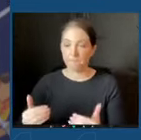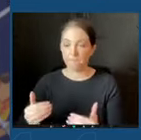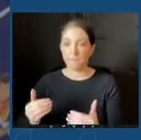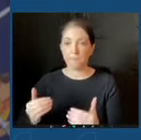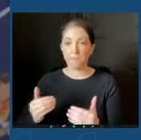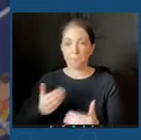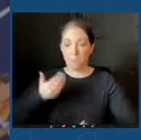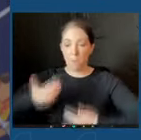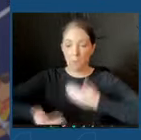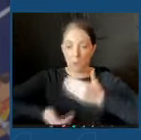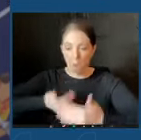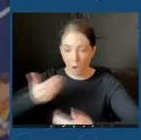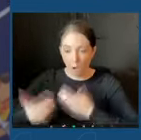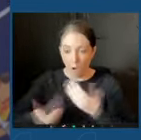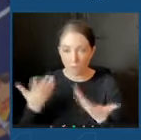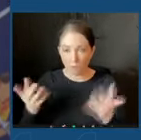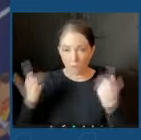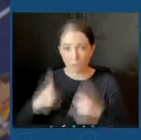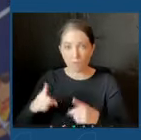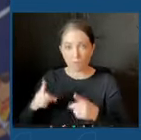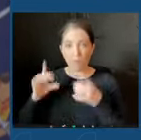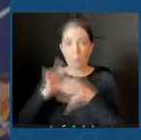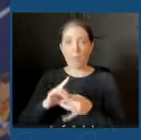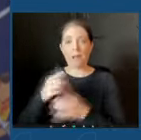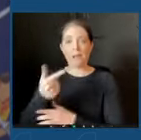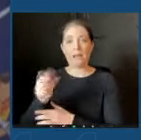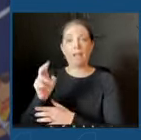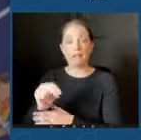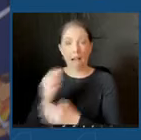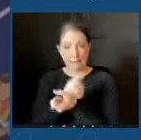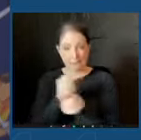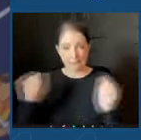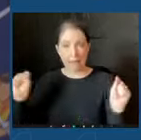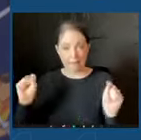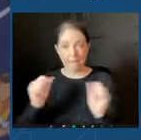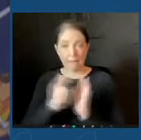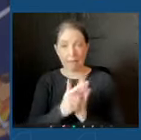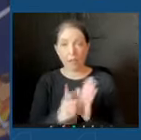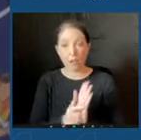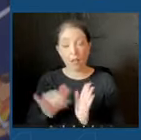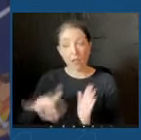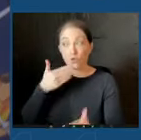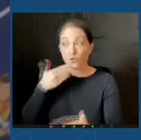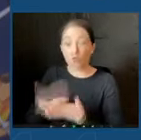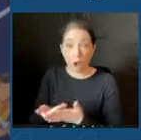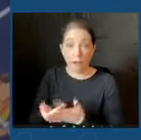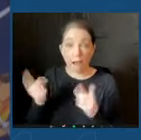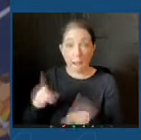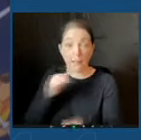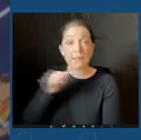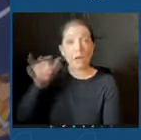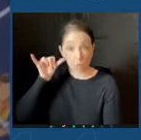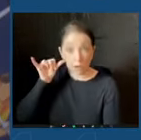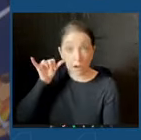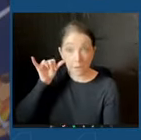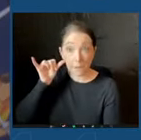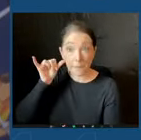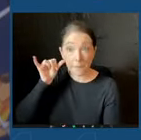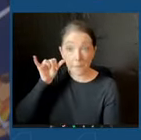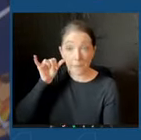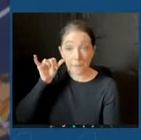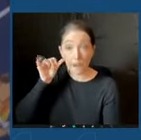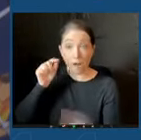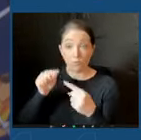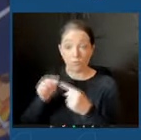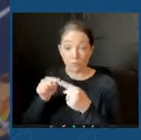progress toward gun safety legislation. That is a good thing. That is a very good thing. That happened yesterday. But across the